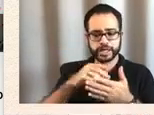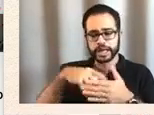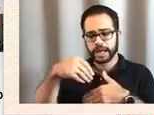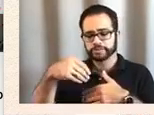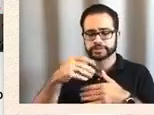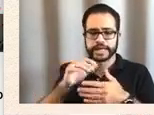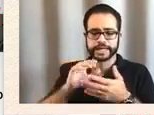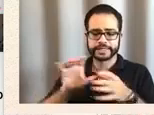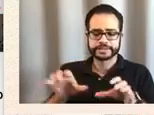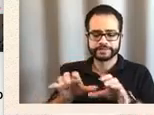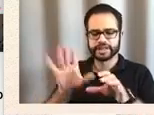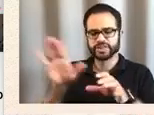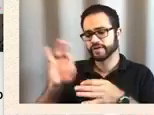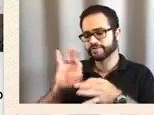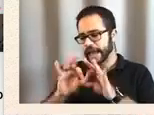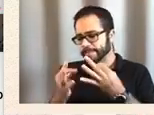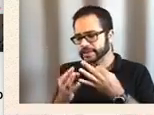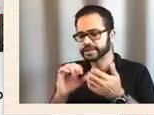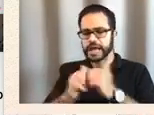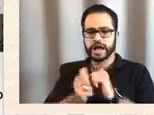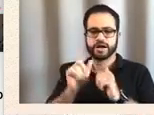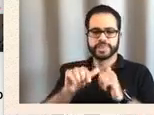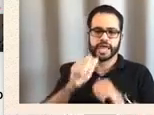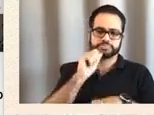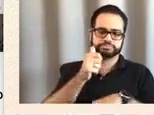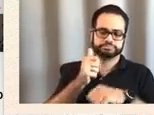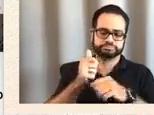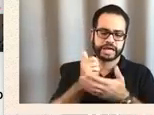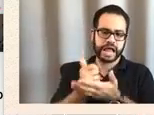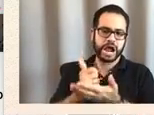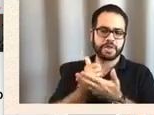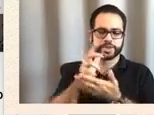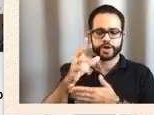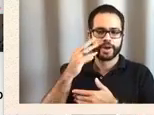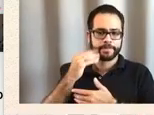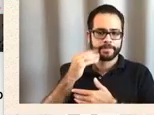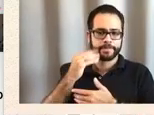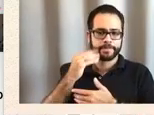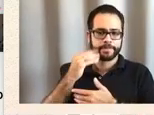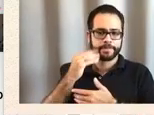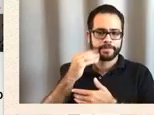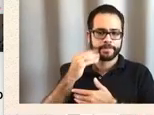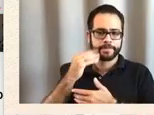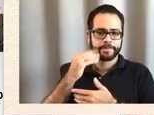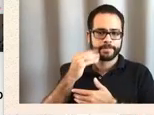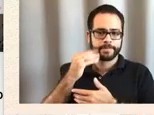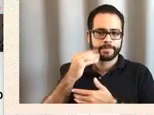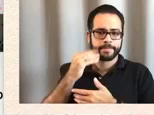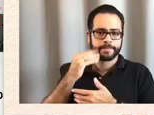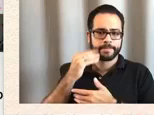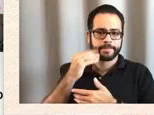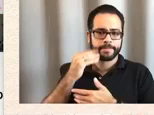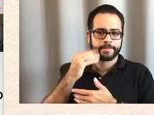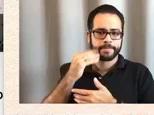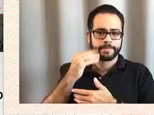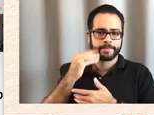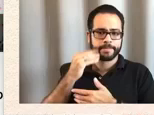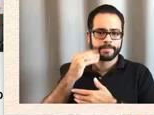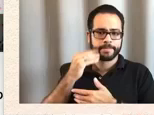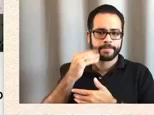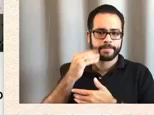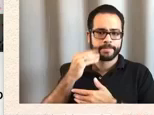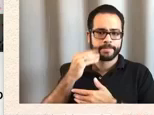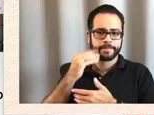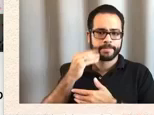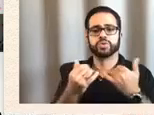has shaped their experiences with education and advocating for themselves. And so we're gonna